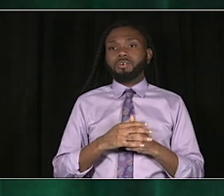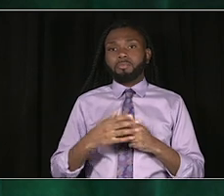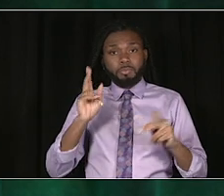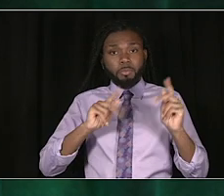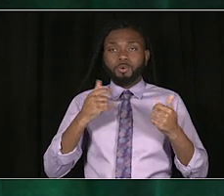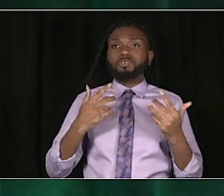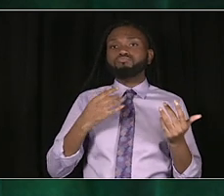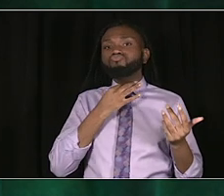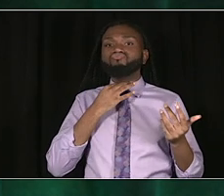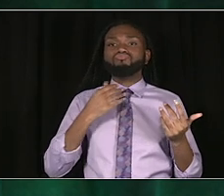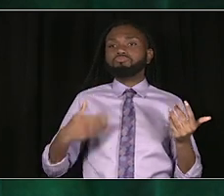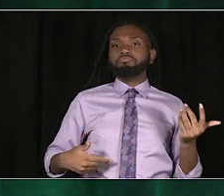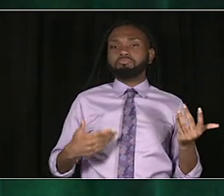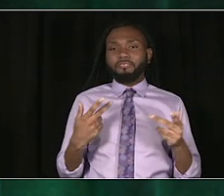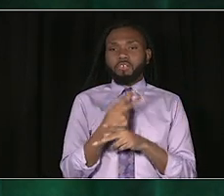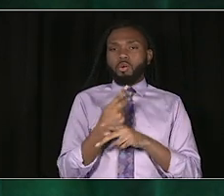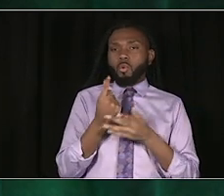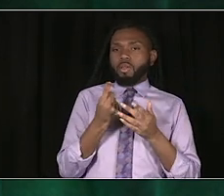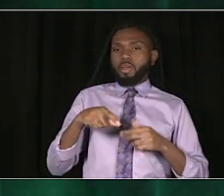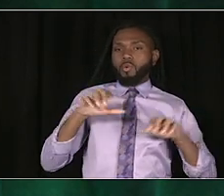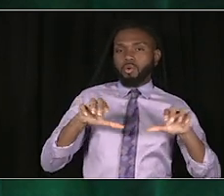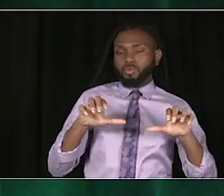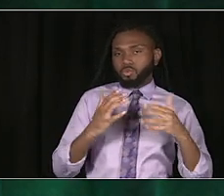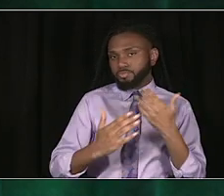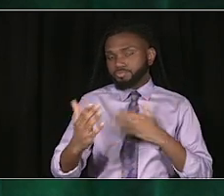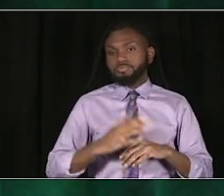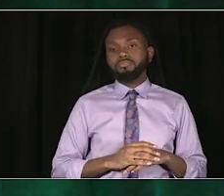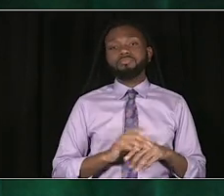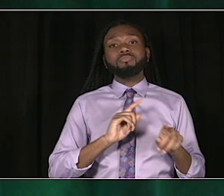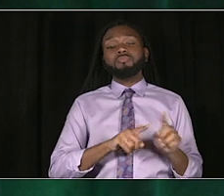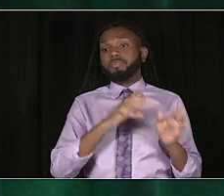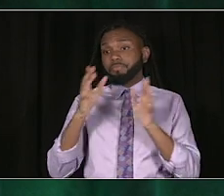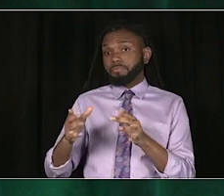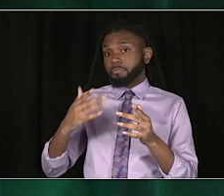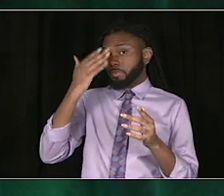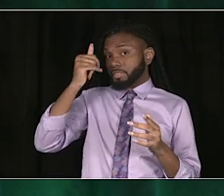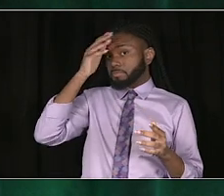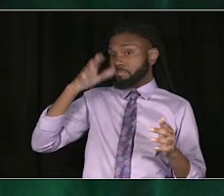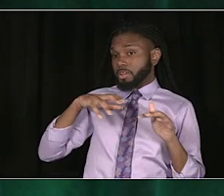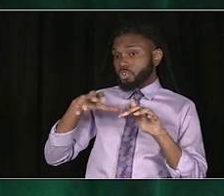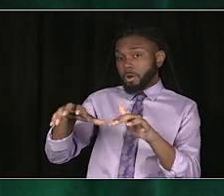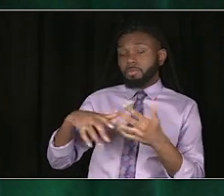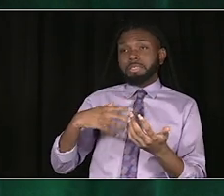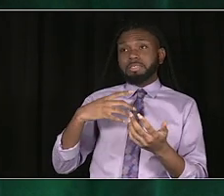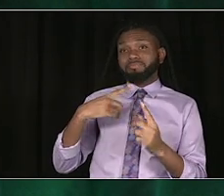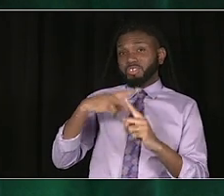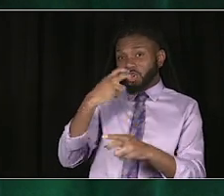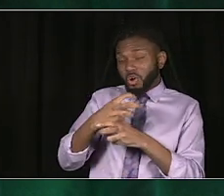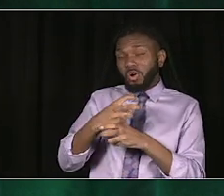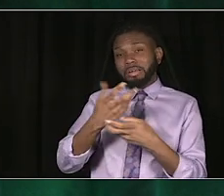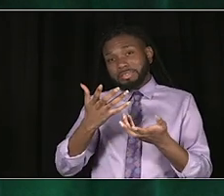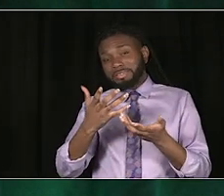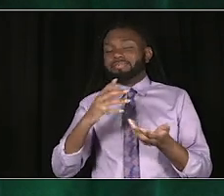want to be and what they want to do. And then as far as it being so male dominated and hard, I think, yes, it